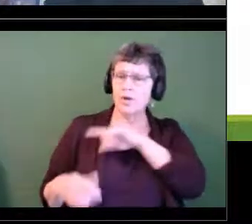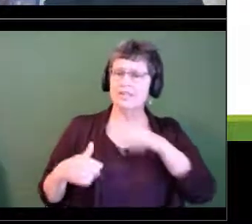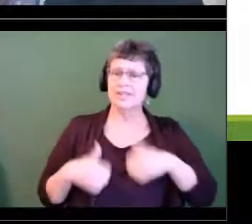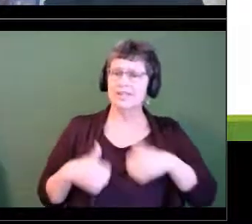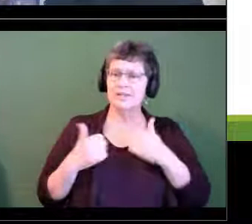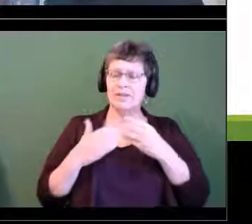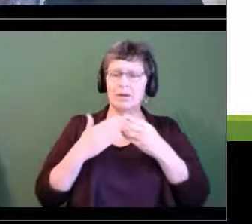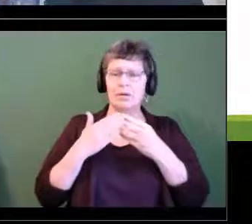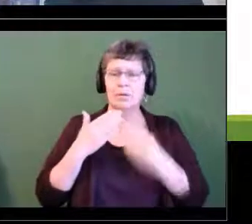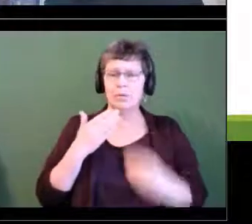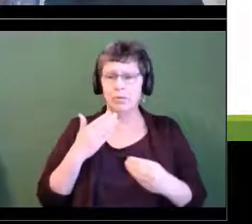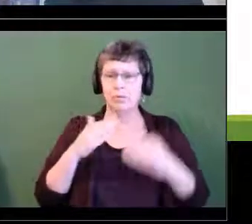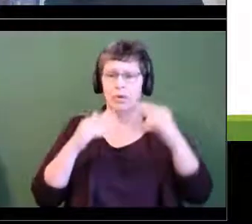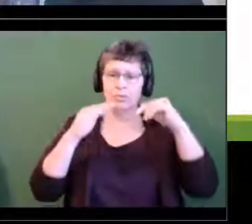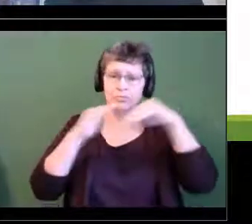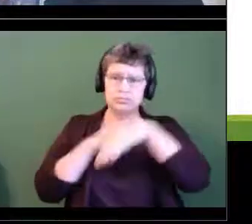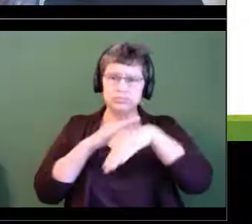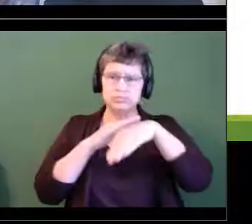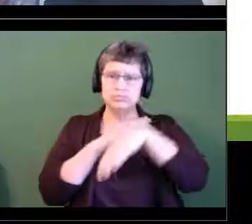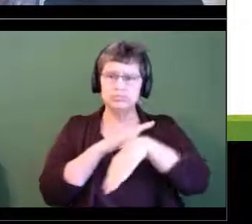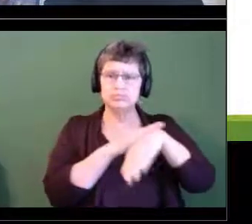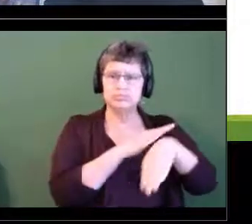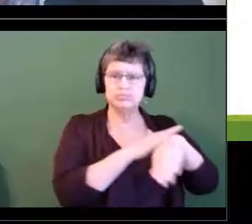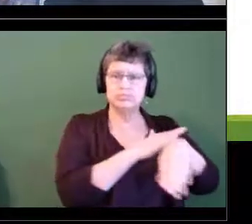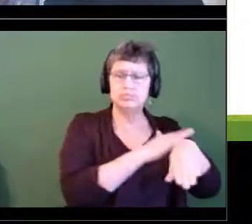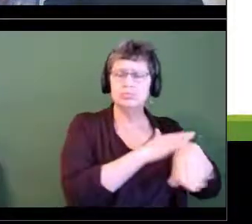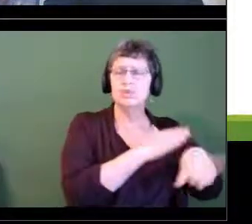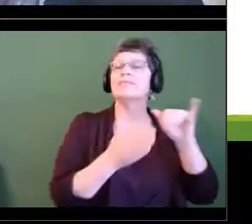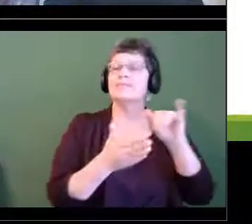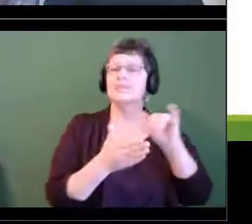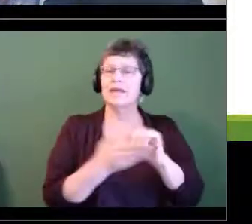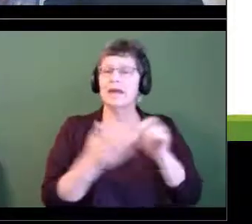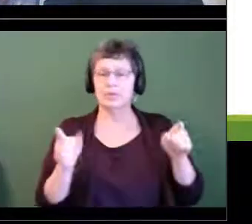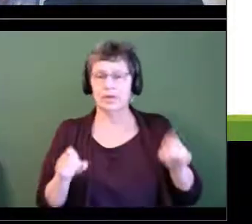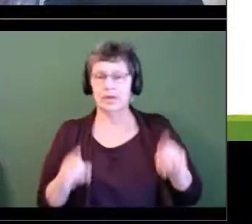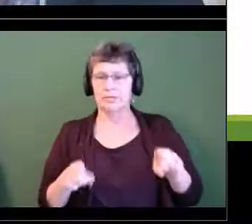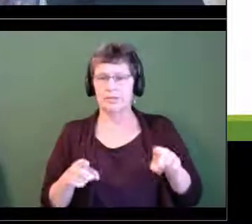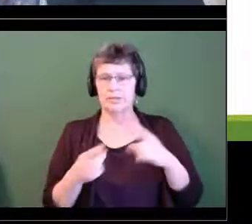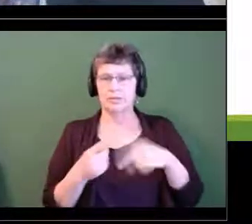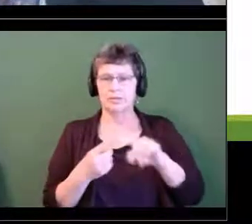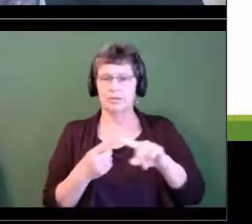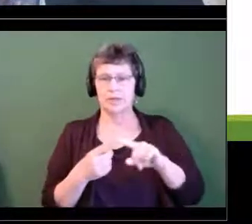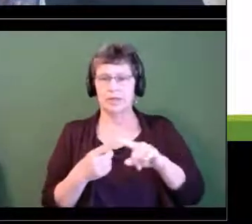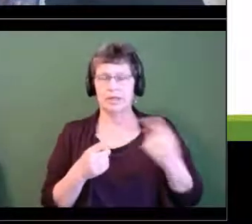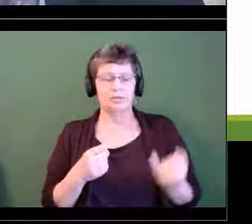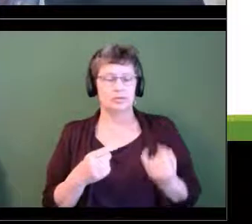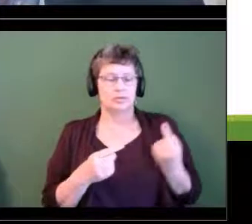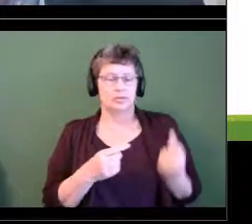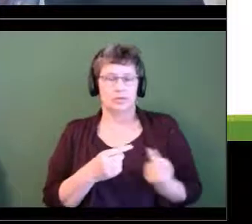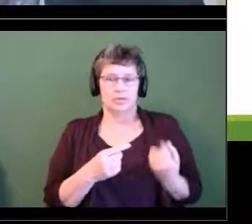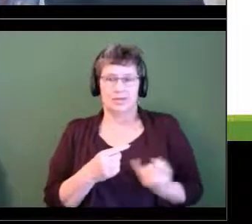health. Those are all the personal consequences of social isolation. Next slide, please.